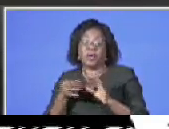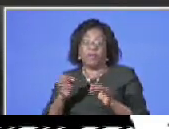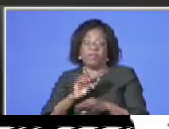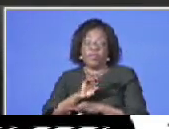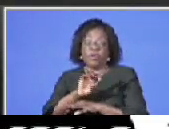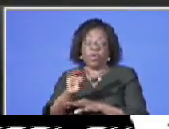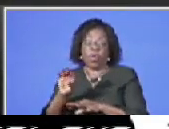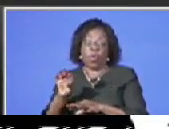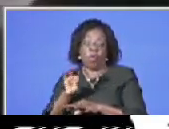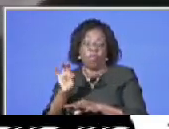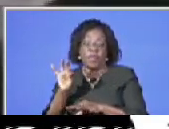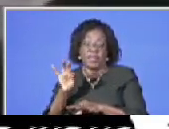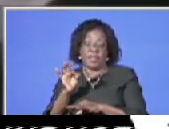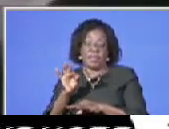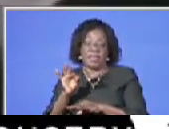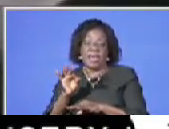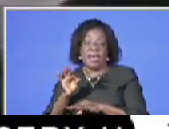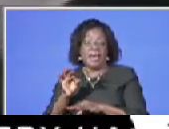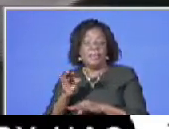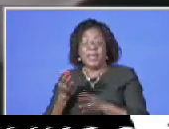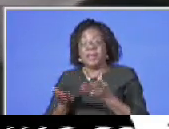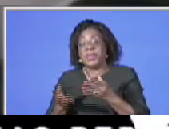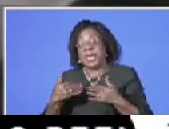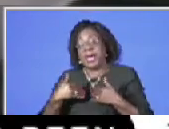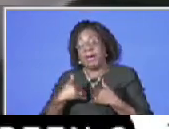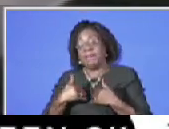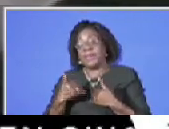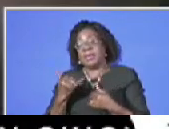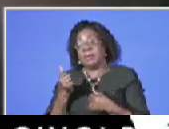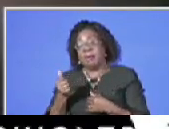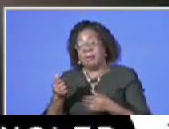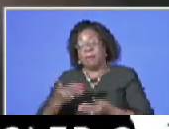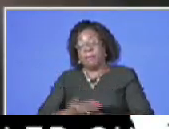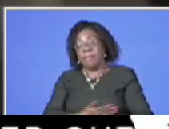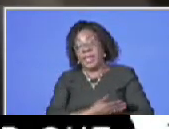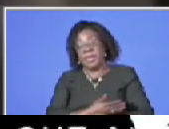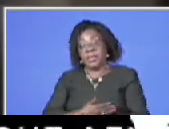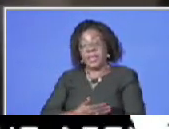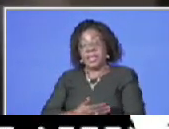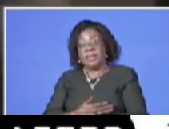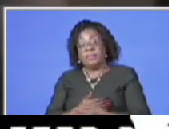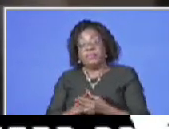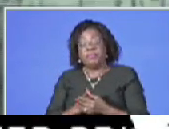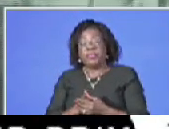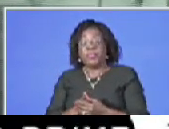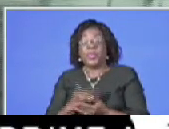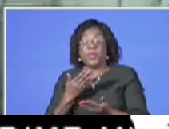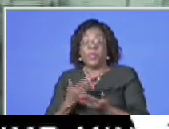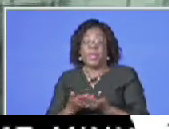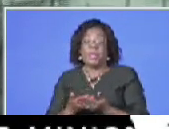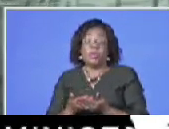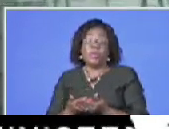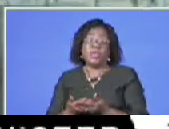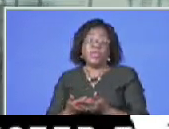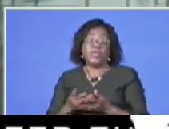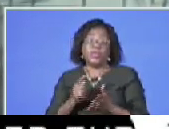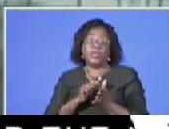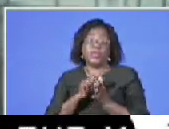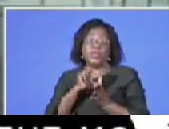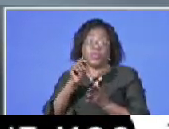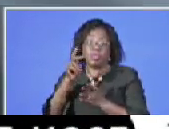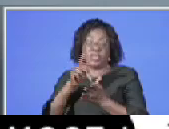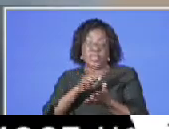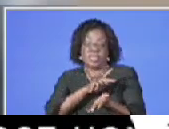that includes having a baby. Leading, therefore, to a huge upswing. Well, according to consultant psychiatrist